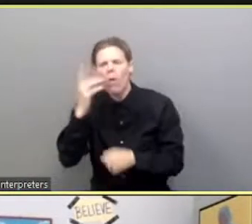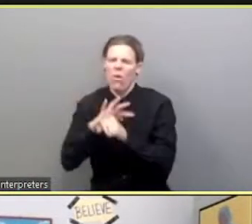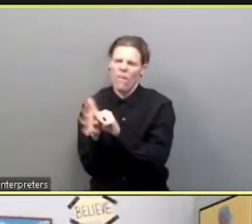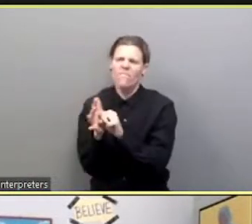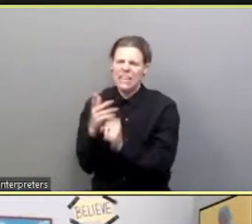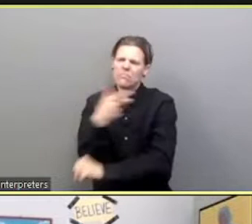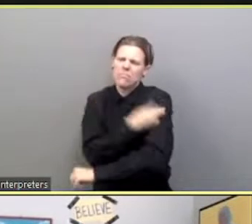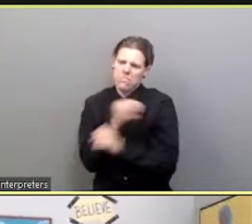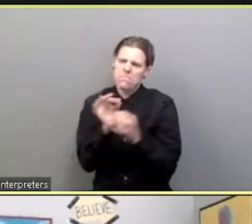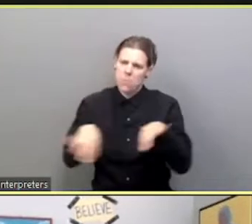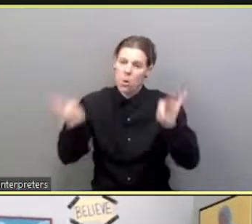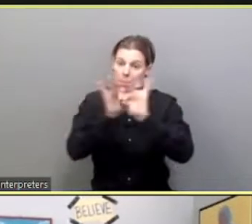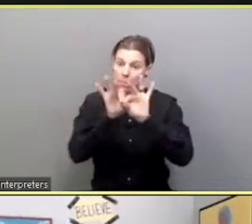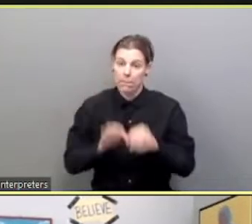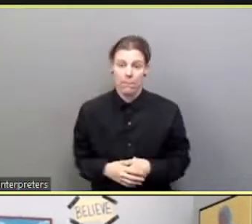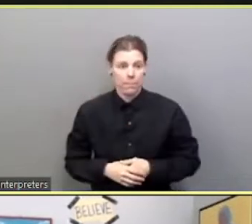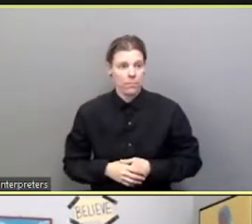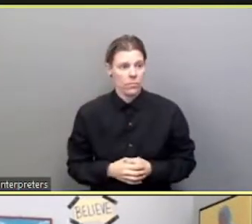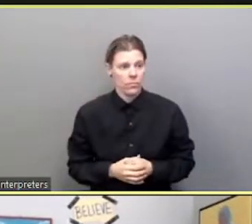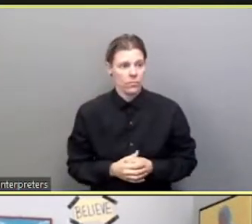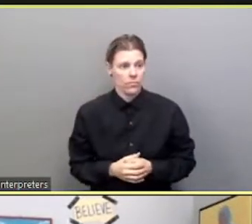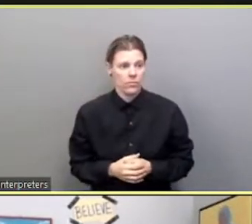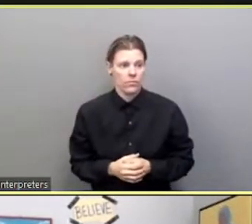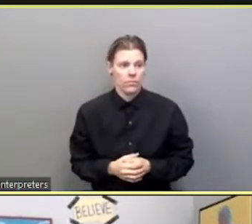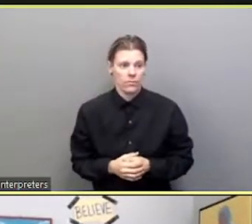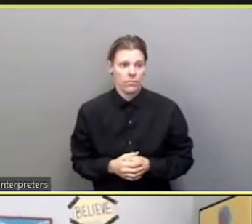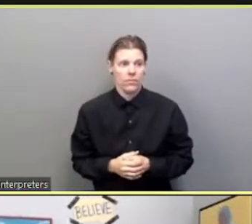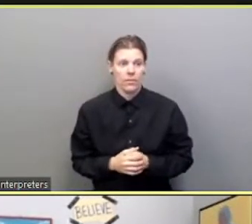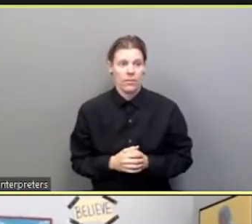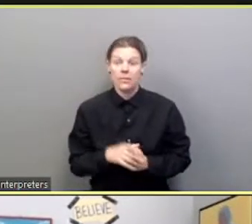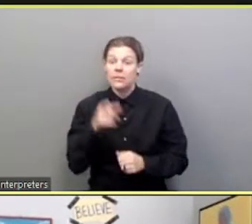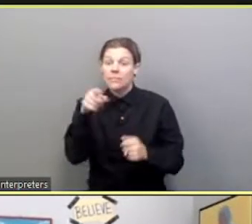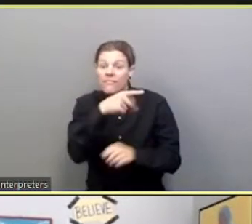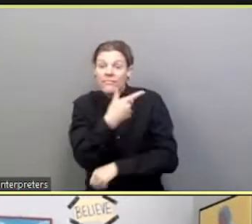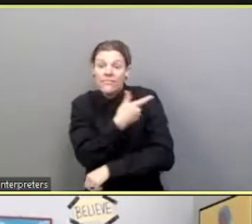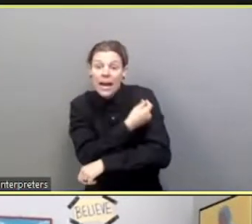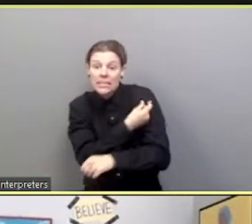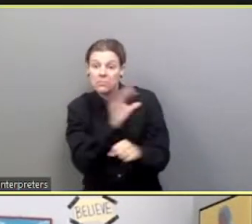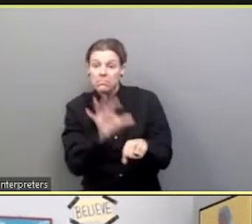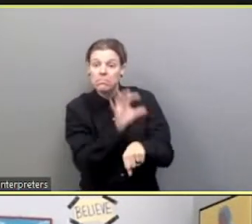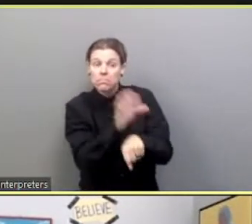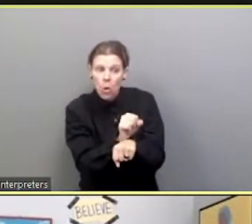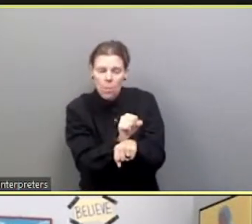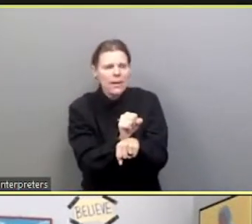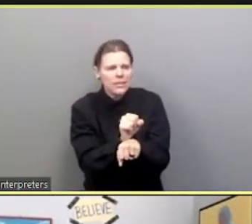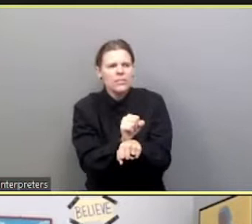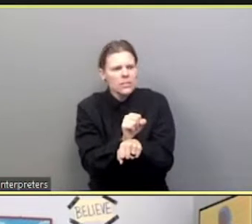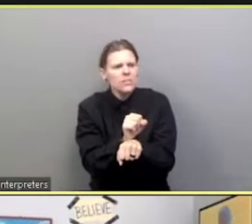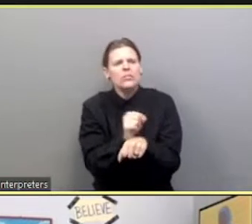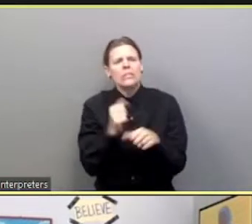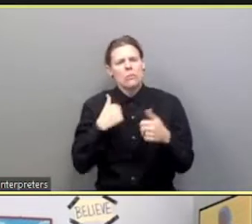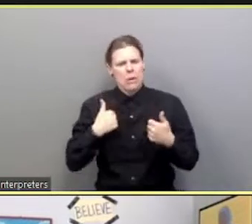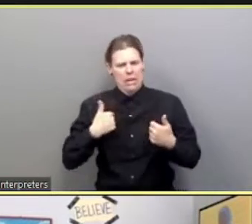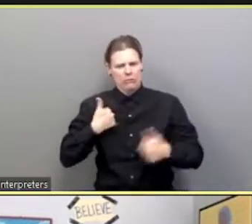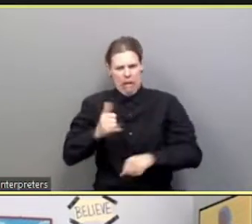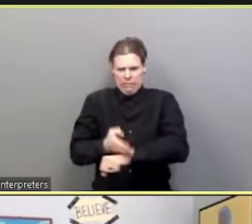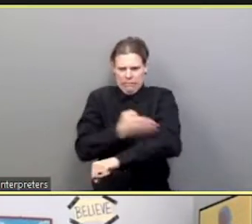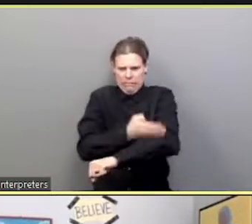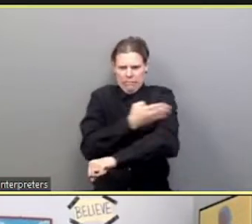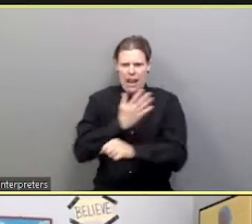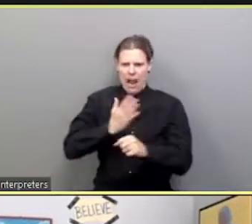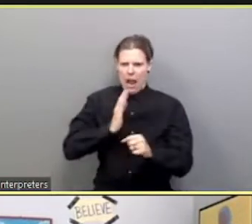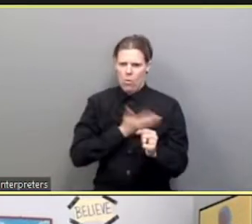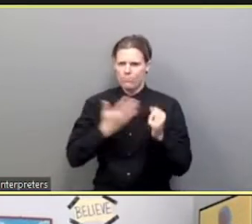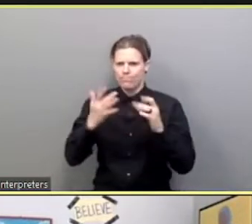So being able to make a vaccine appointment, we're trying to make it easier and easier to get a vaccine. You can still get appointments